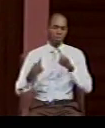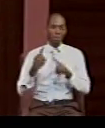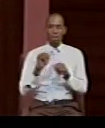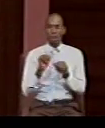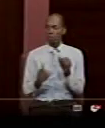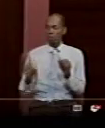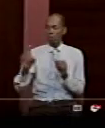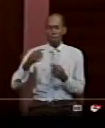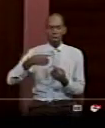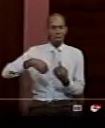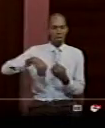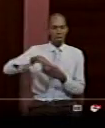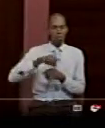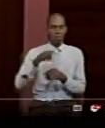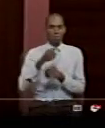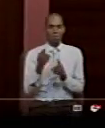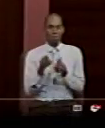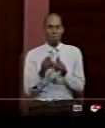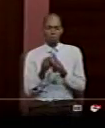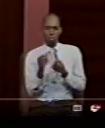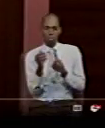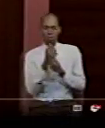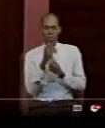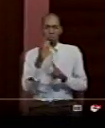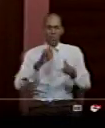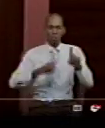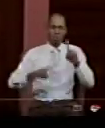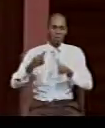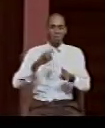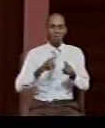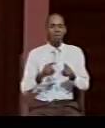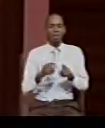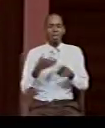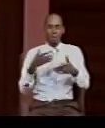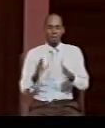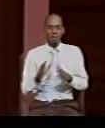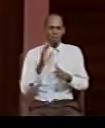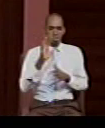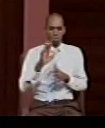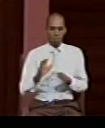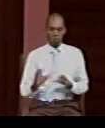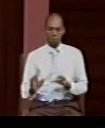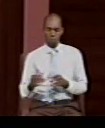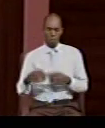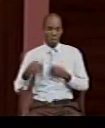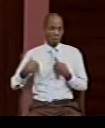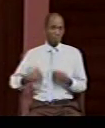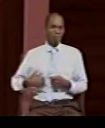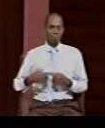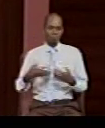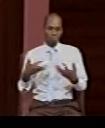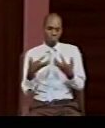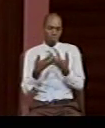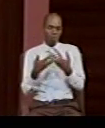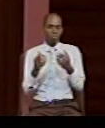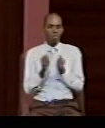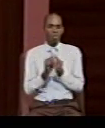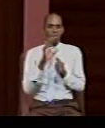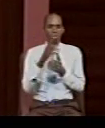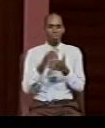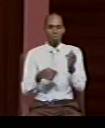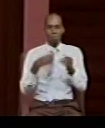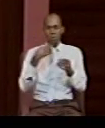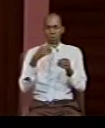and let your conscience identify with that confession, that if thou shalt confess with thy mouth the